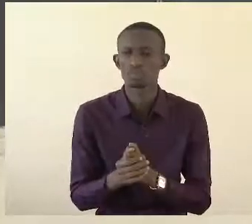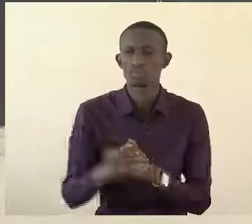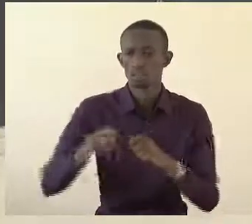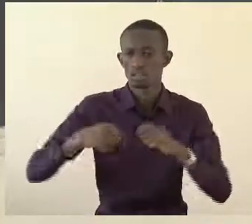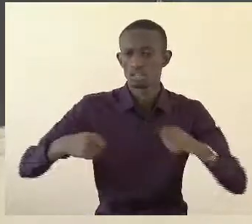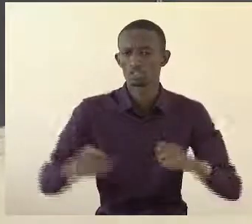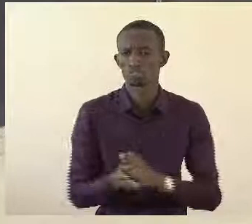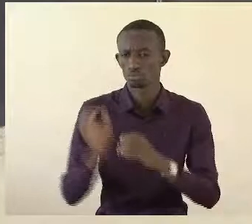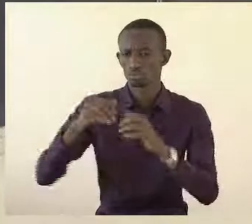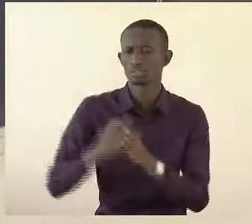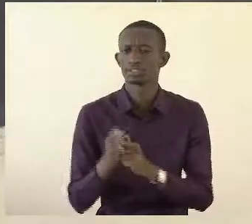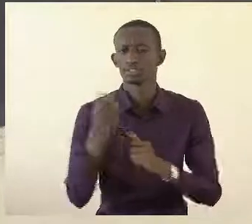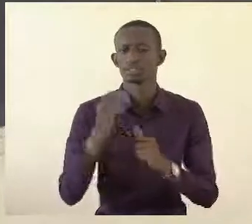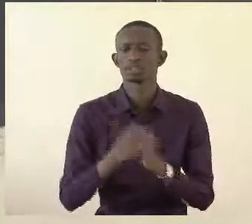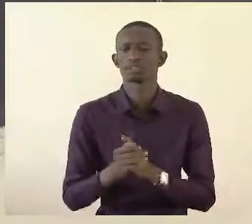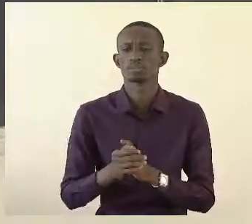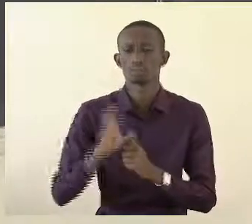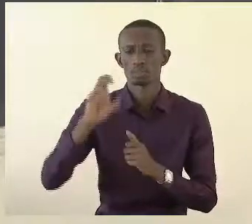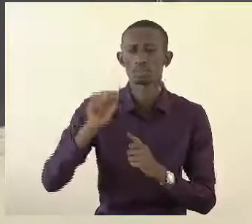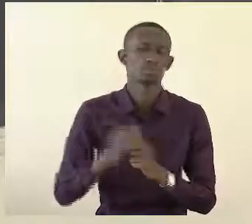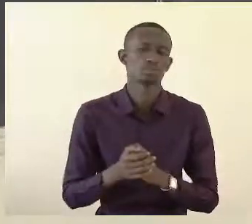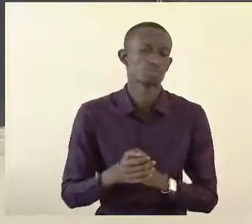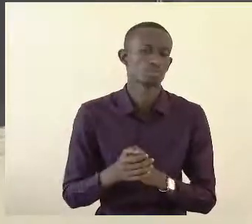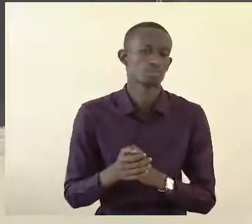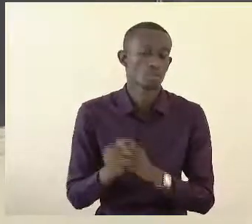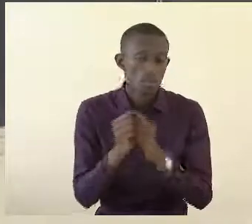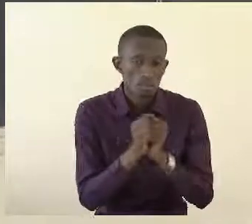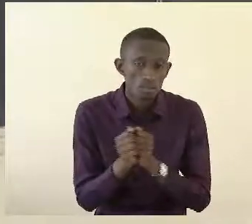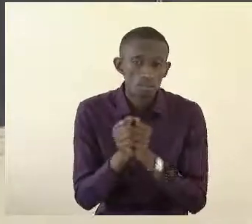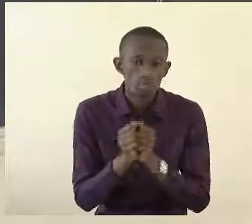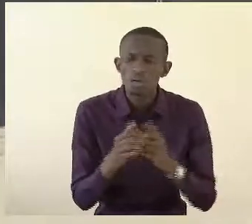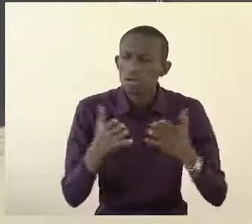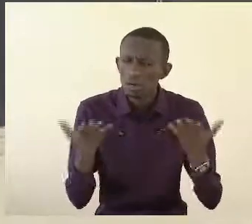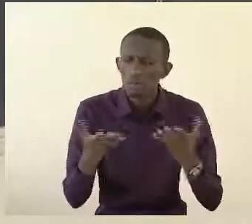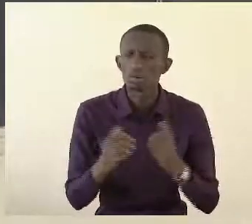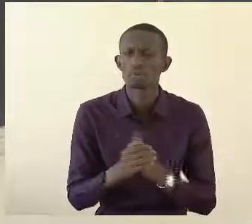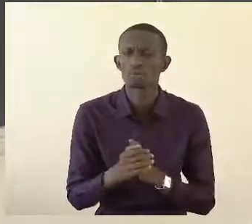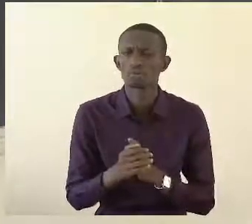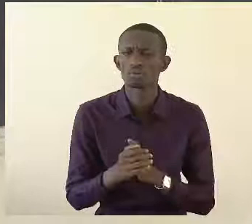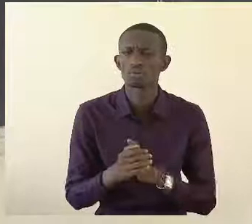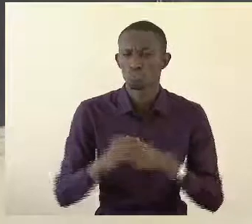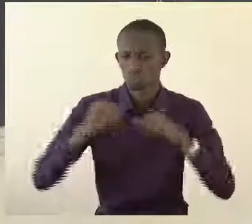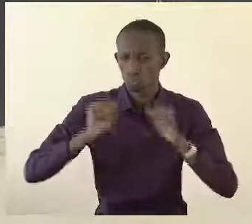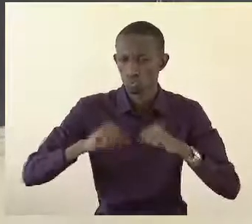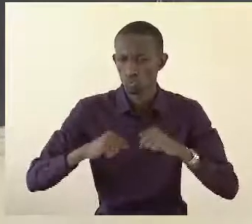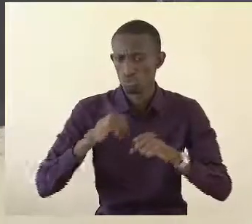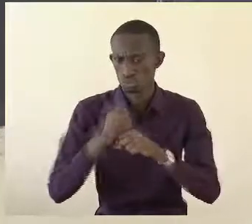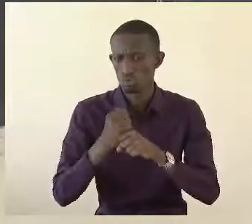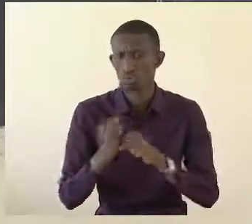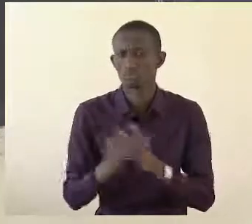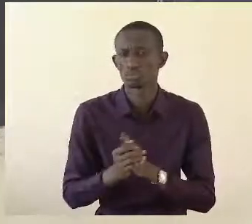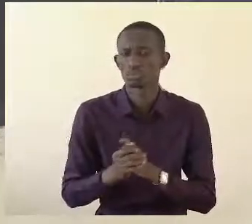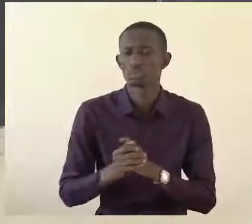carbonyl compound. So how can we get a Grignard reagent from the compound we have here?